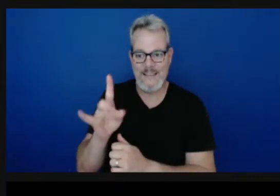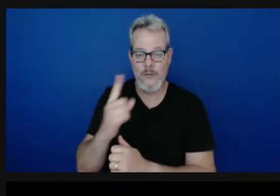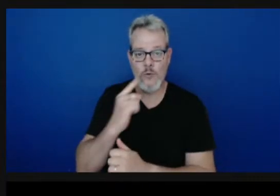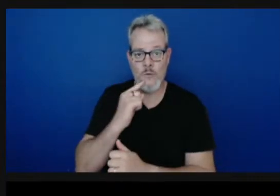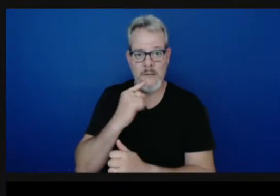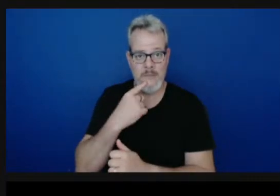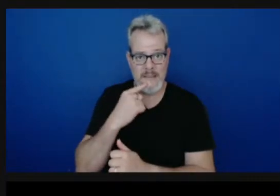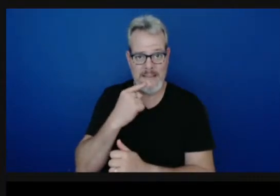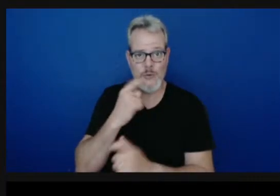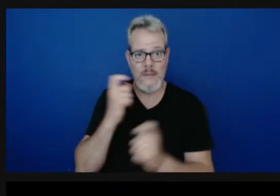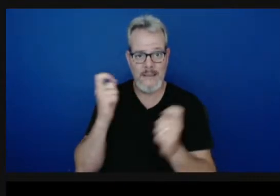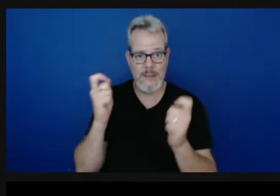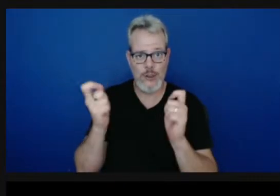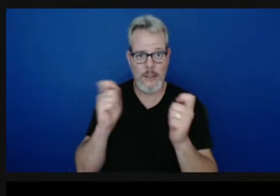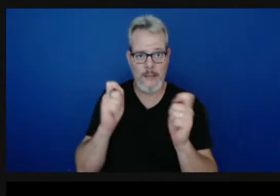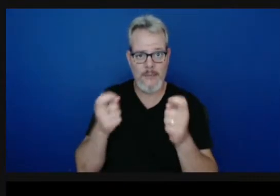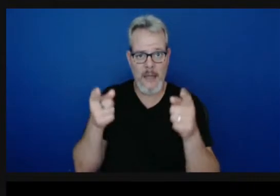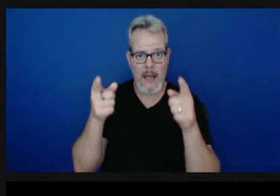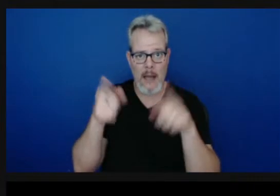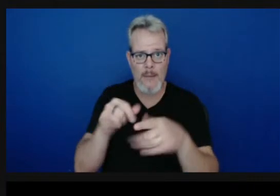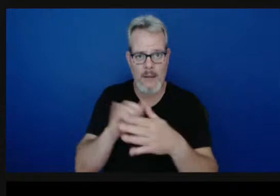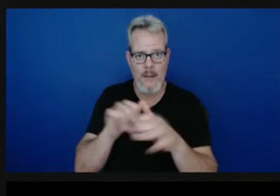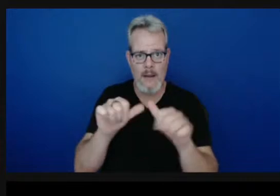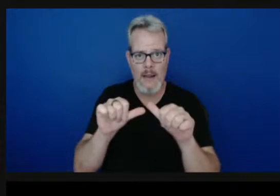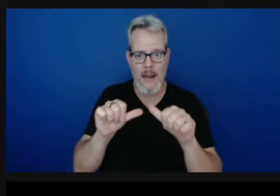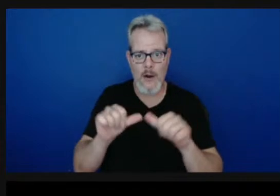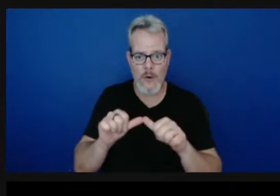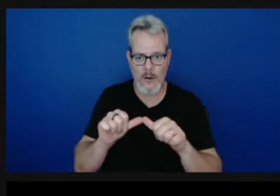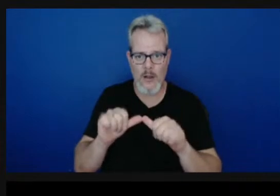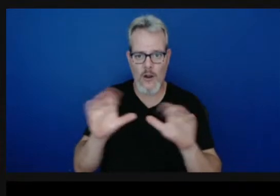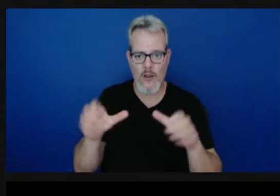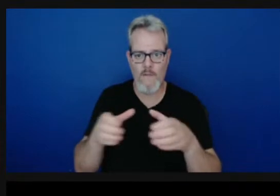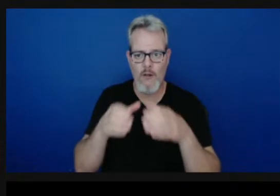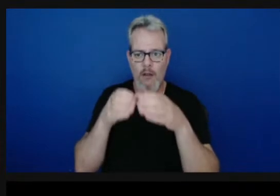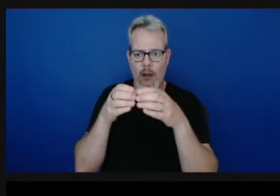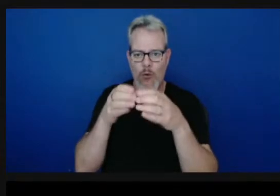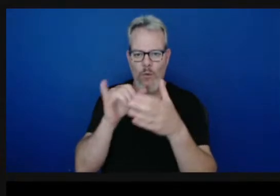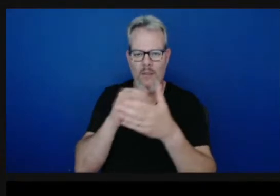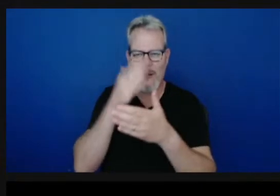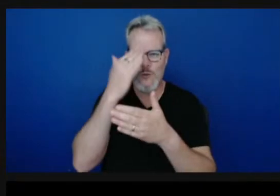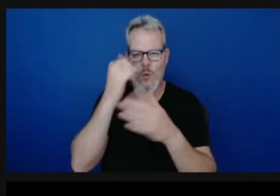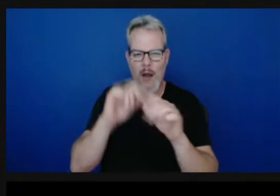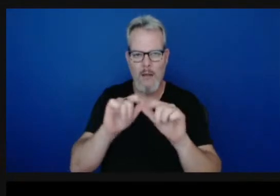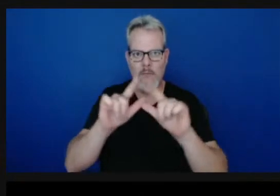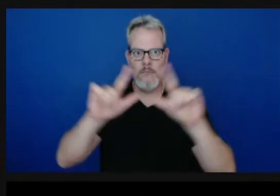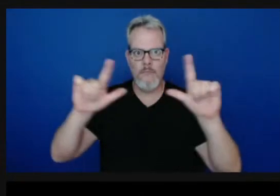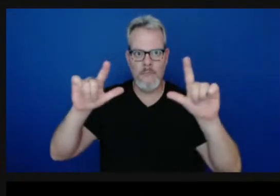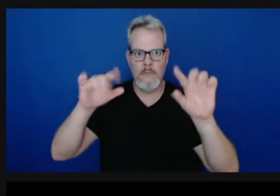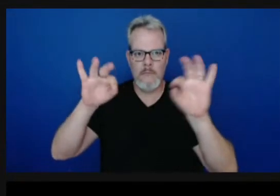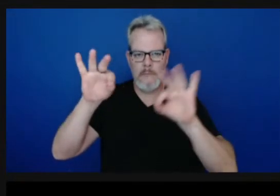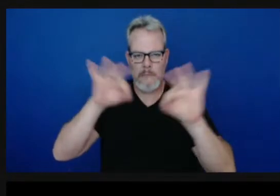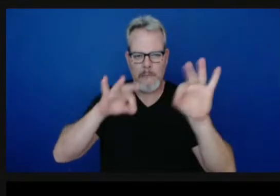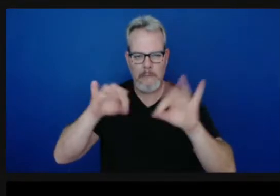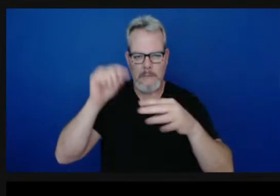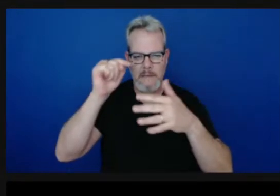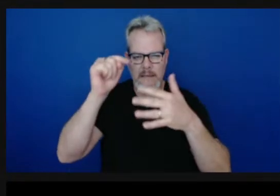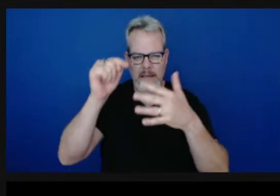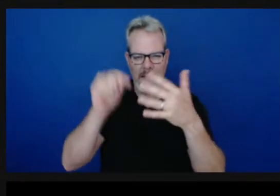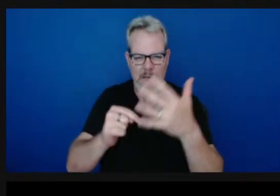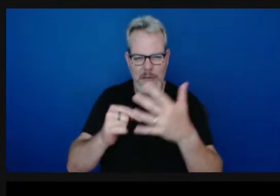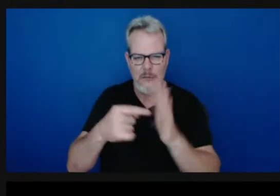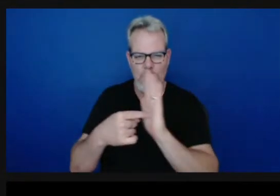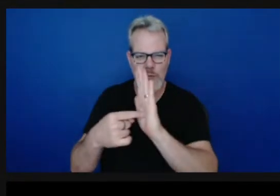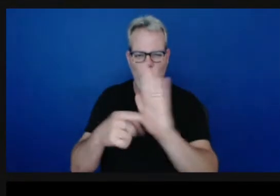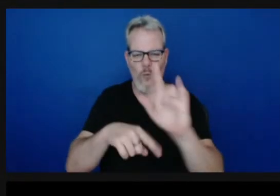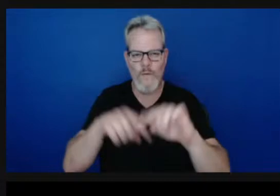Southwest Rift and the south flank of the volcano. And that's why I go into this detail, just to try to show some of the differences and how some areas are